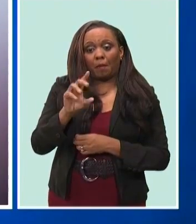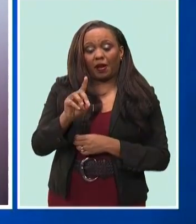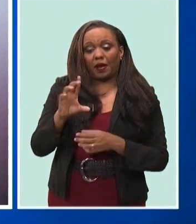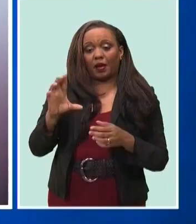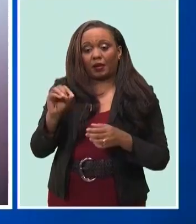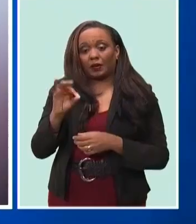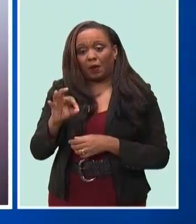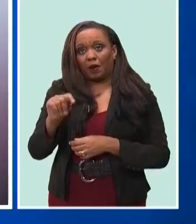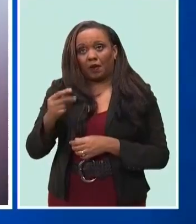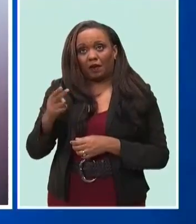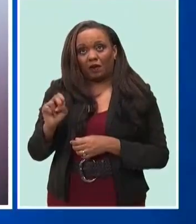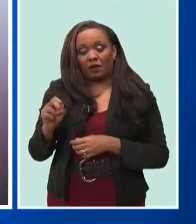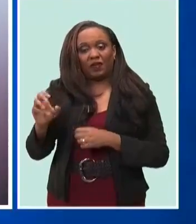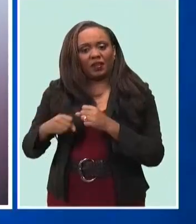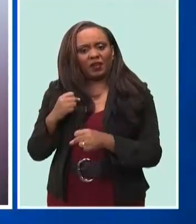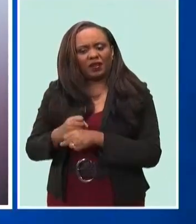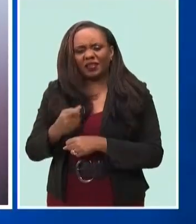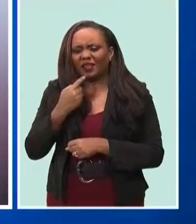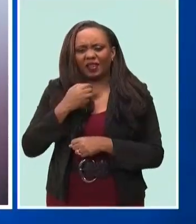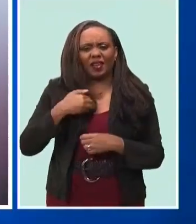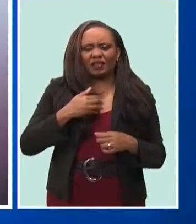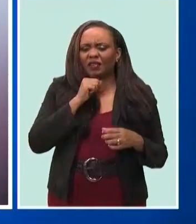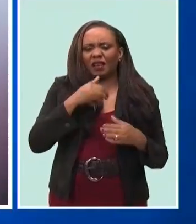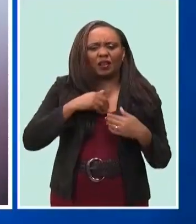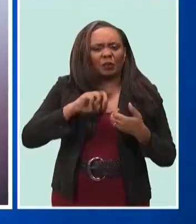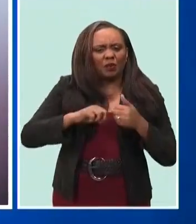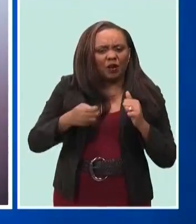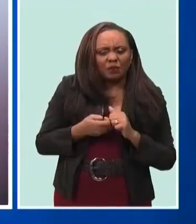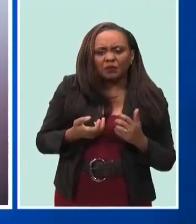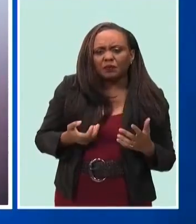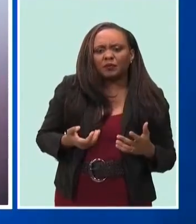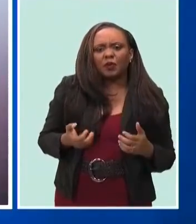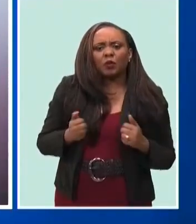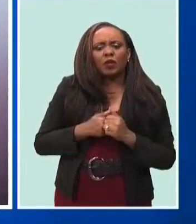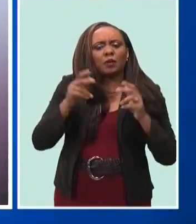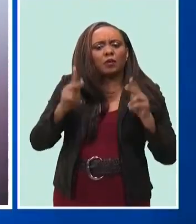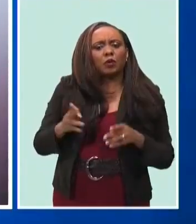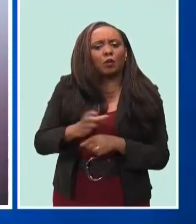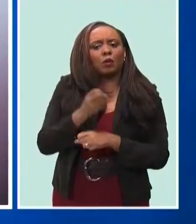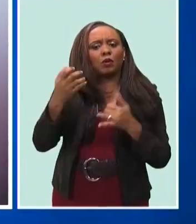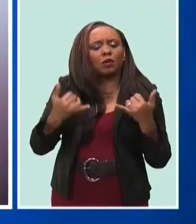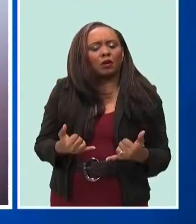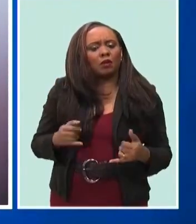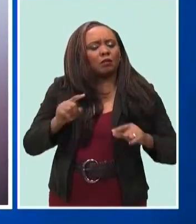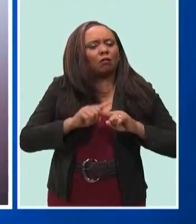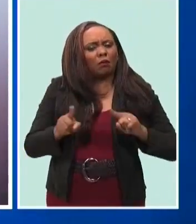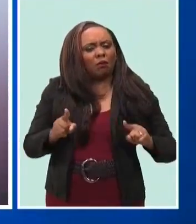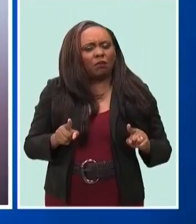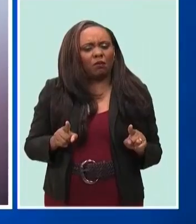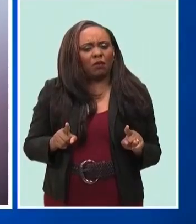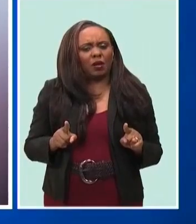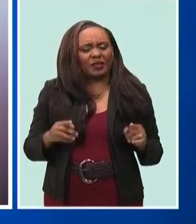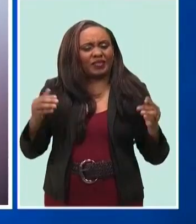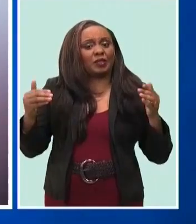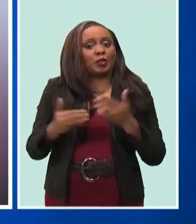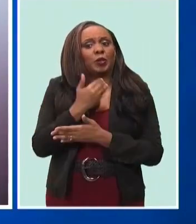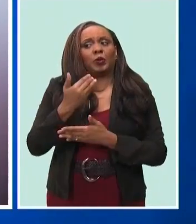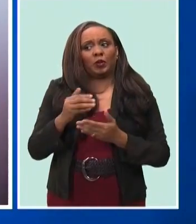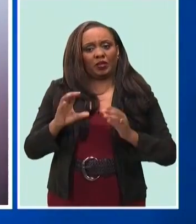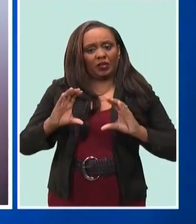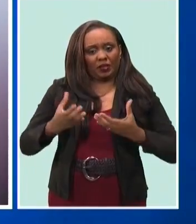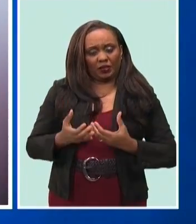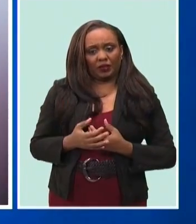with K2K taking the title, but he was concerned by the lack of transparency concerning the announcement of the new category.